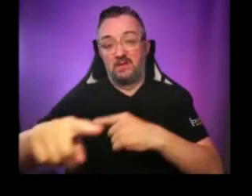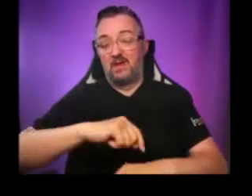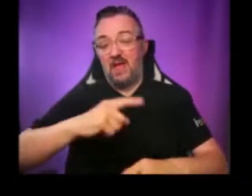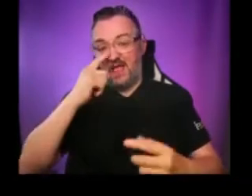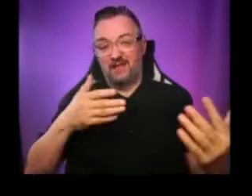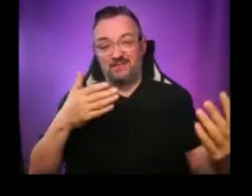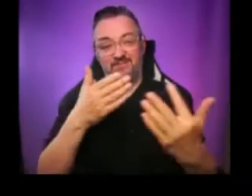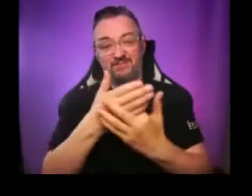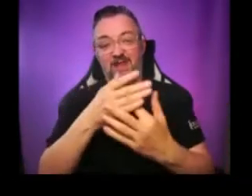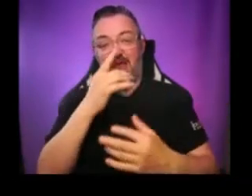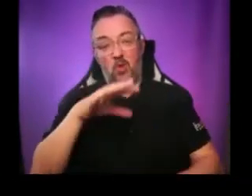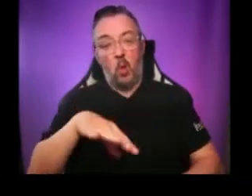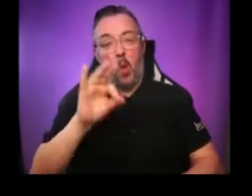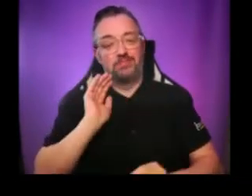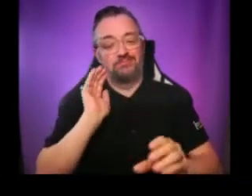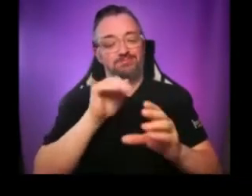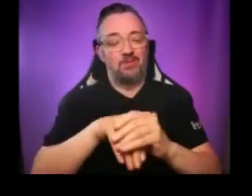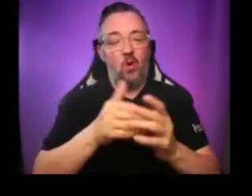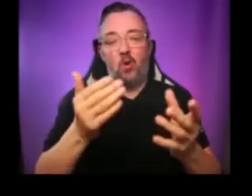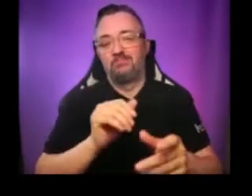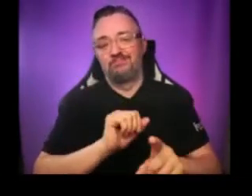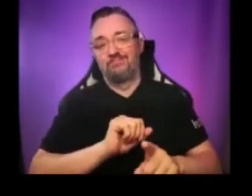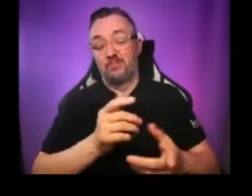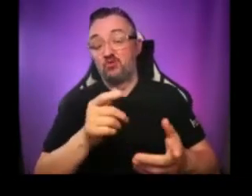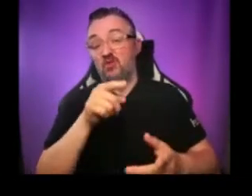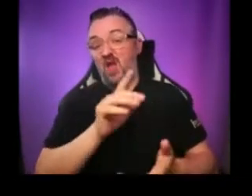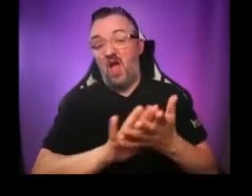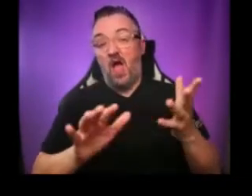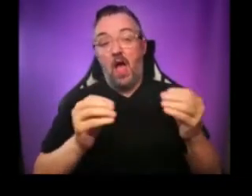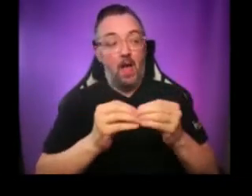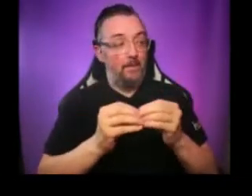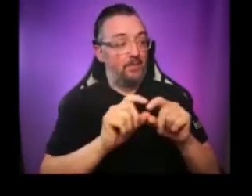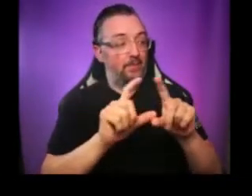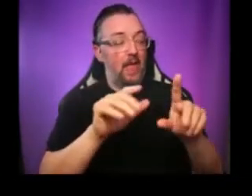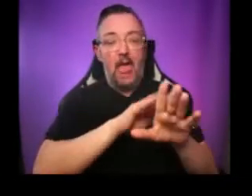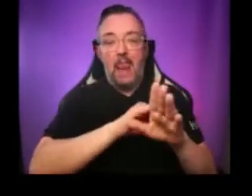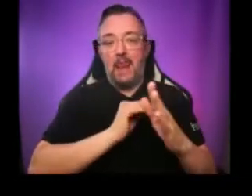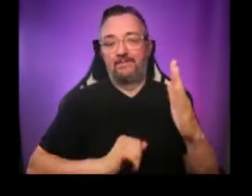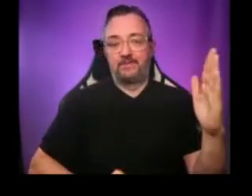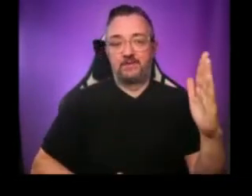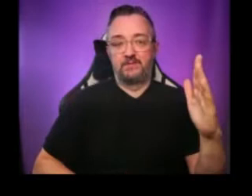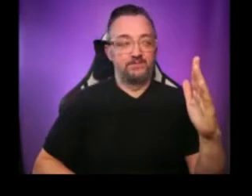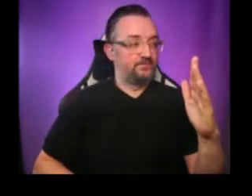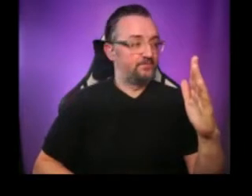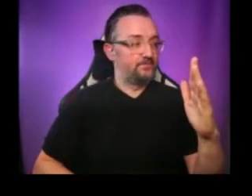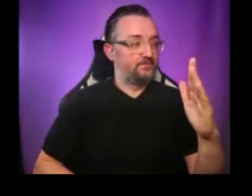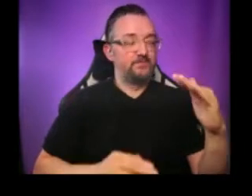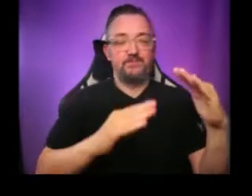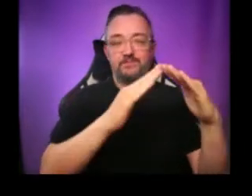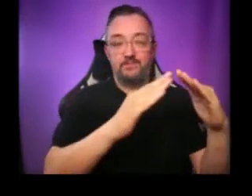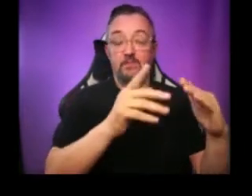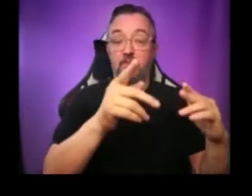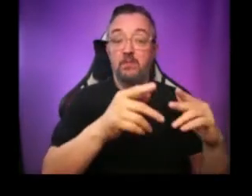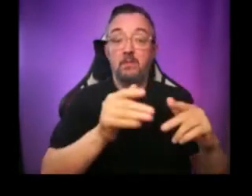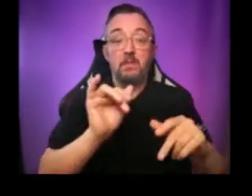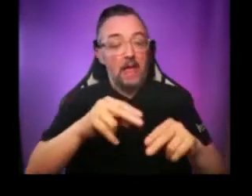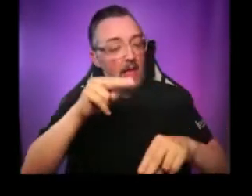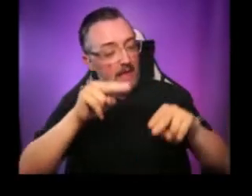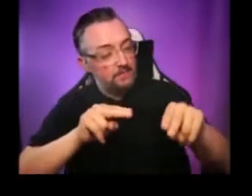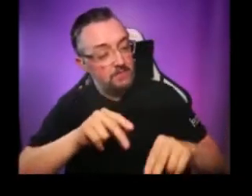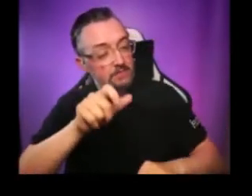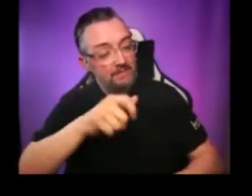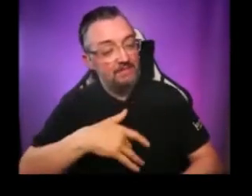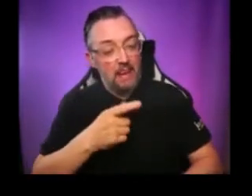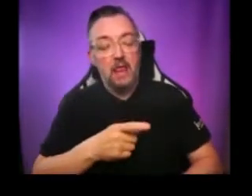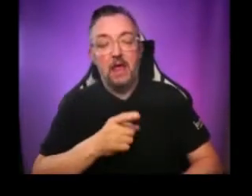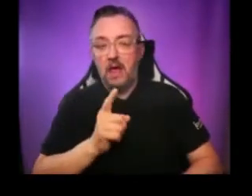opt-in basis. And the brain health hub is outlined there close to the left-hand side. If after assessment a person is deemed to be at